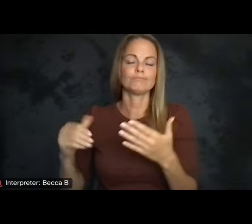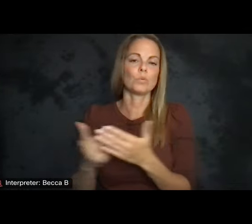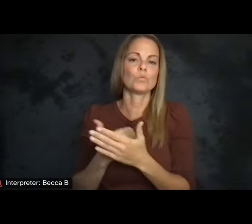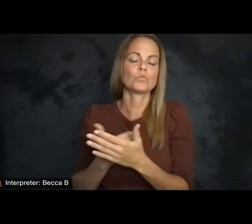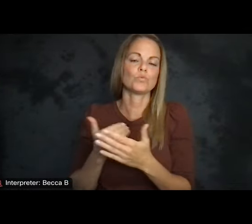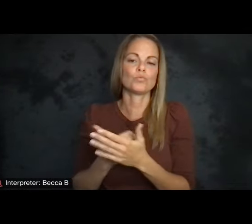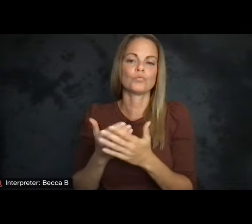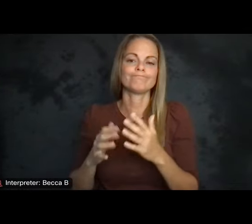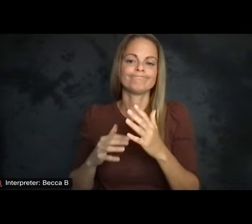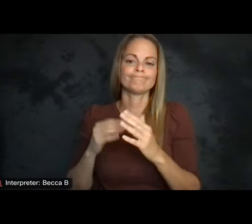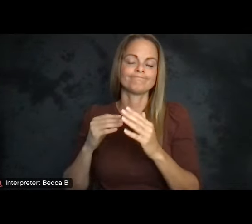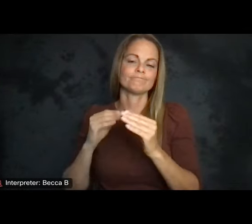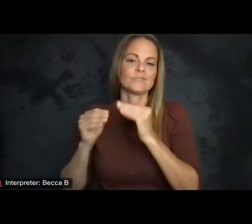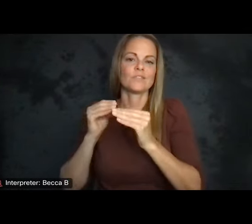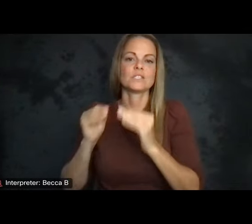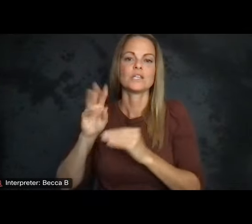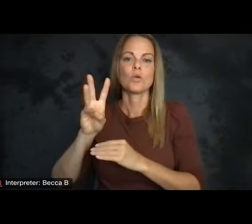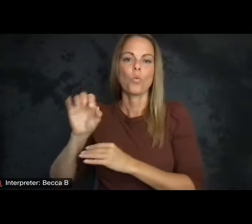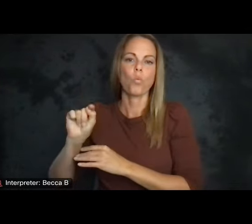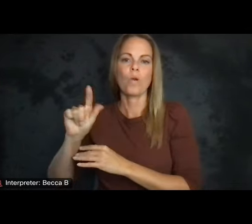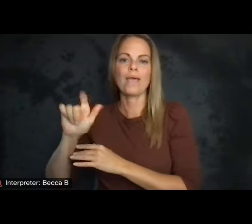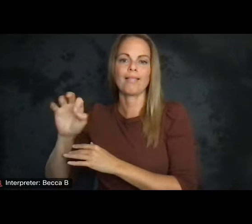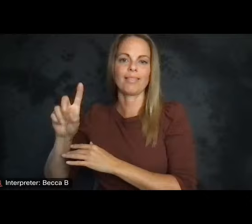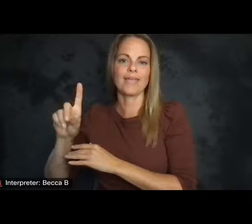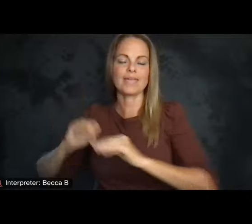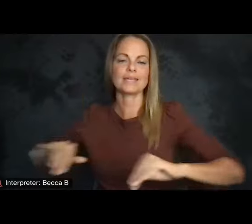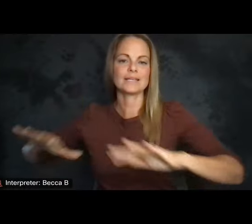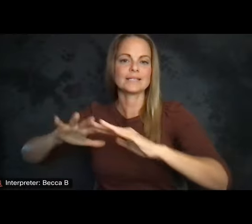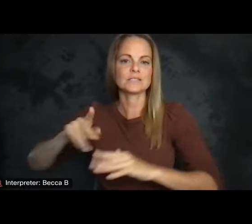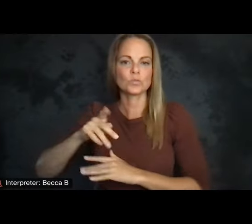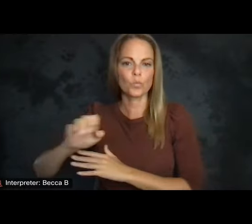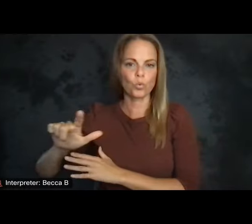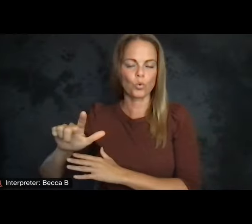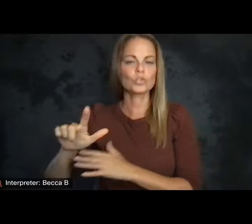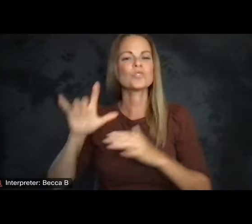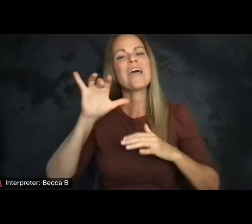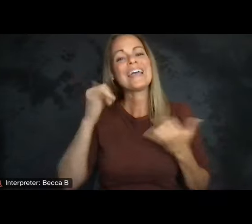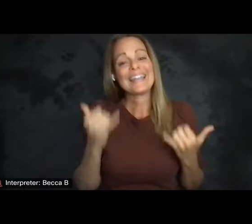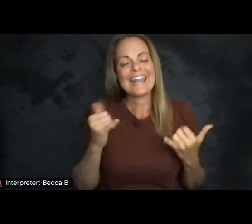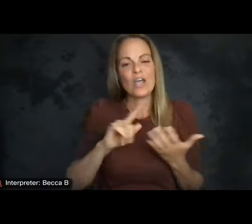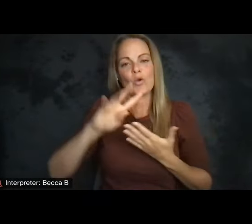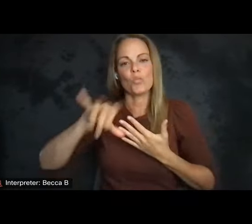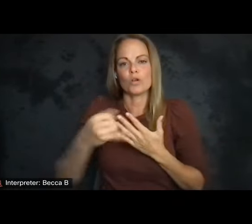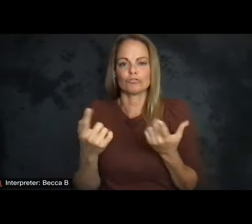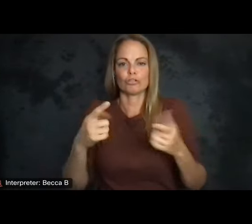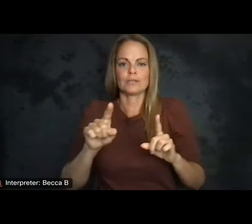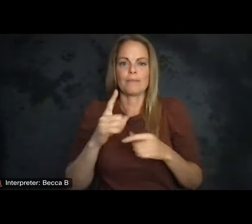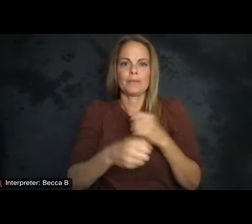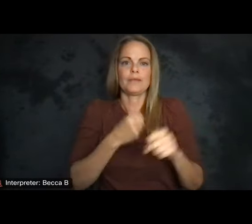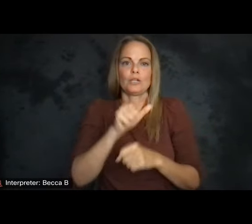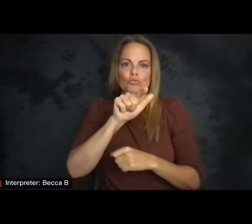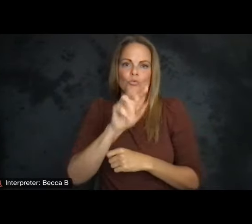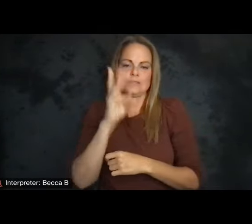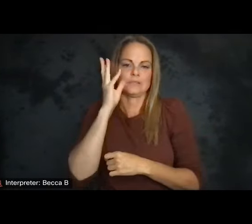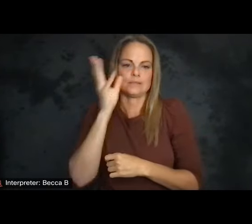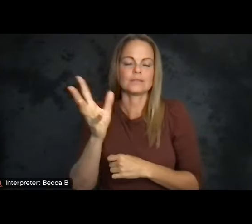federal project that is now going to happen in 26. Other than